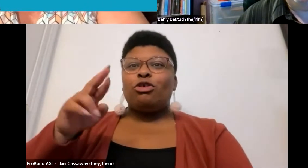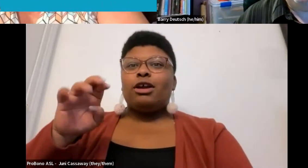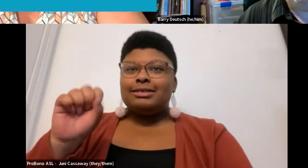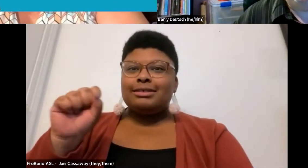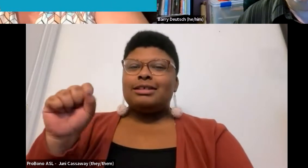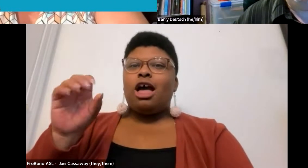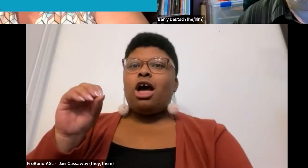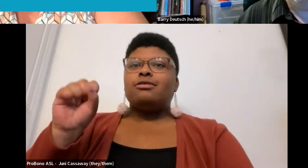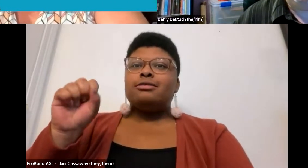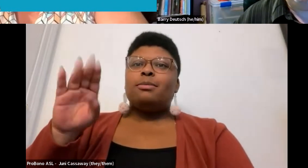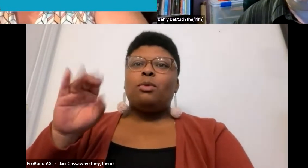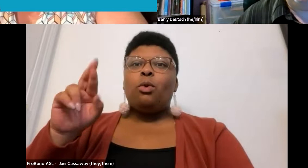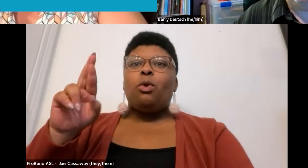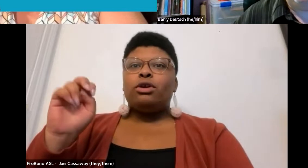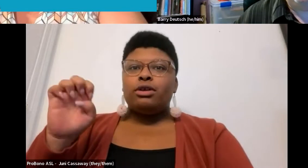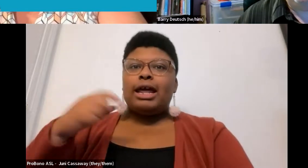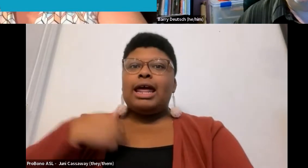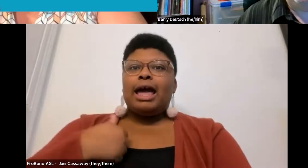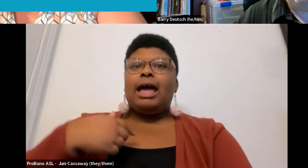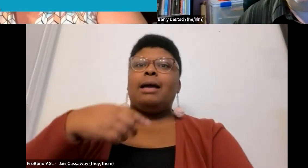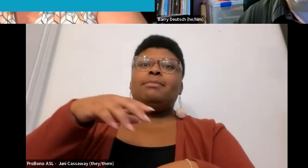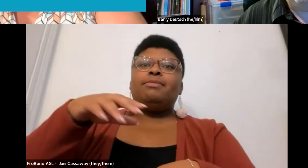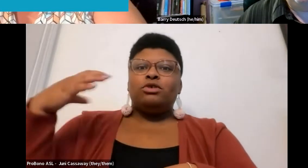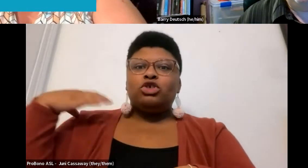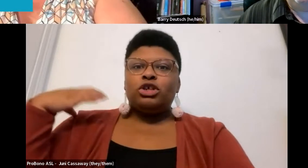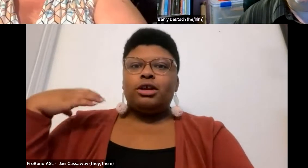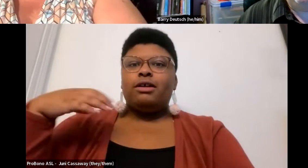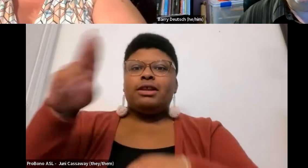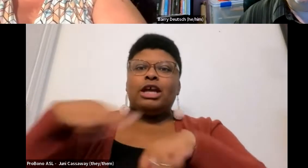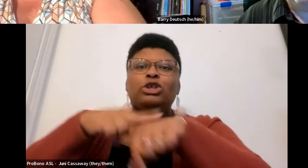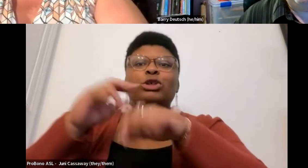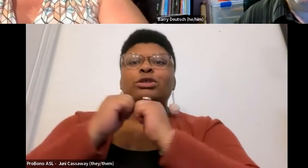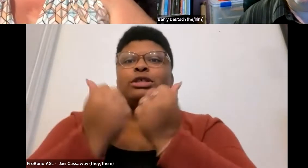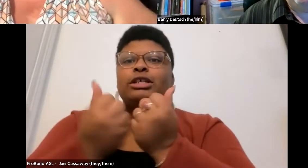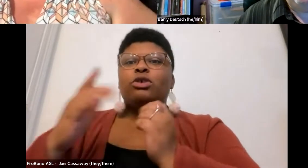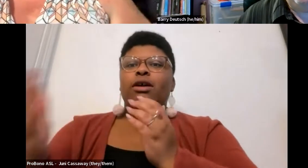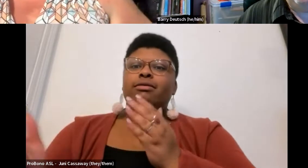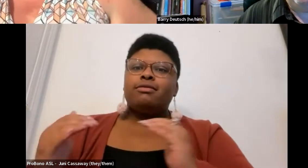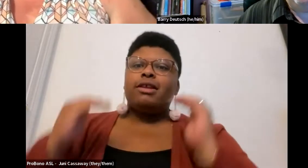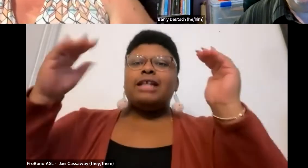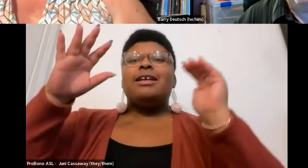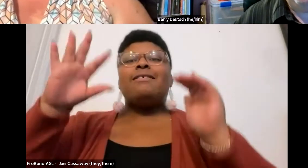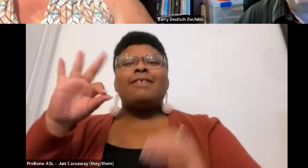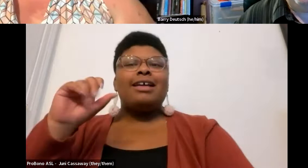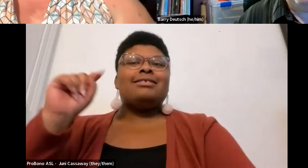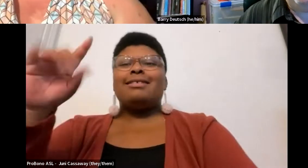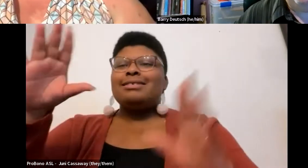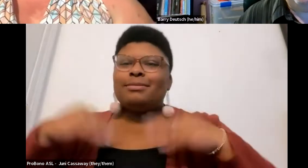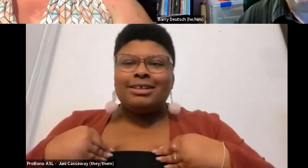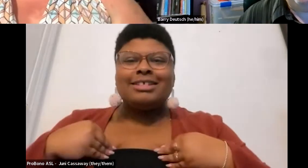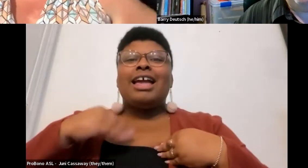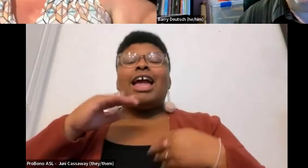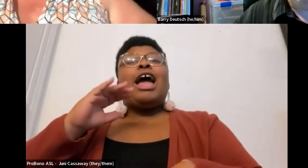Association to Advance Fat Acceptance, and welcome to the NAAFA Webinar Series. Our guest today is